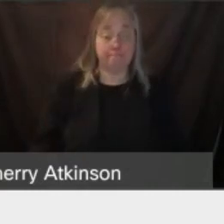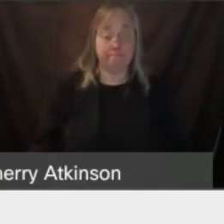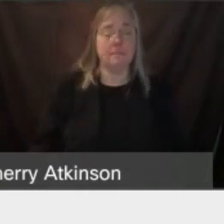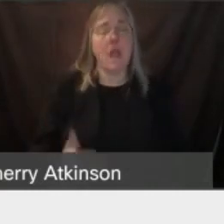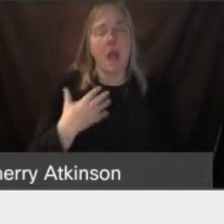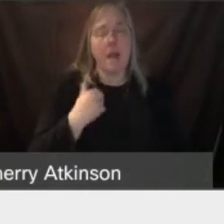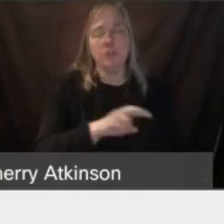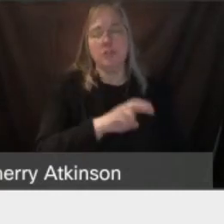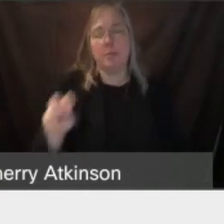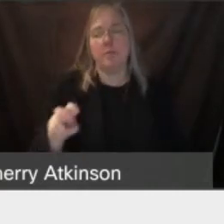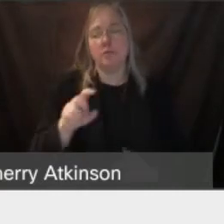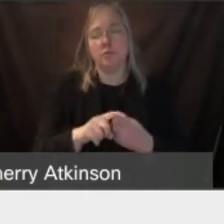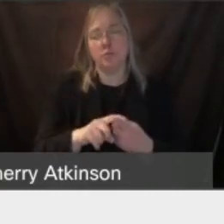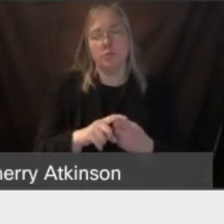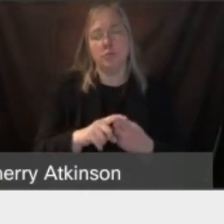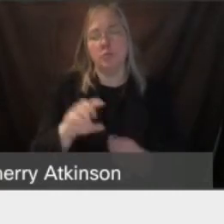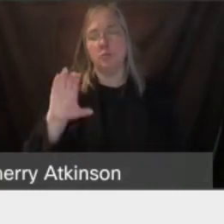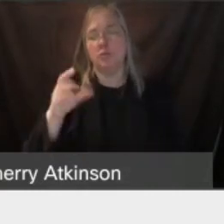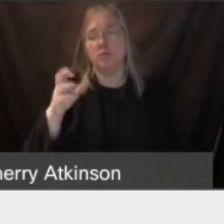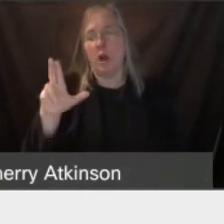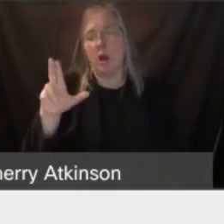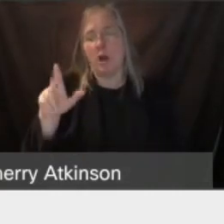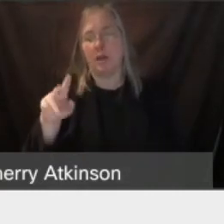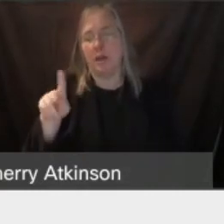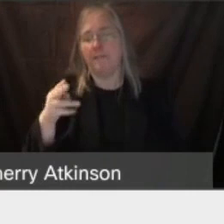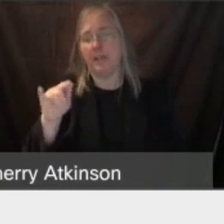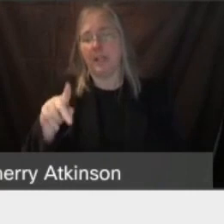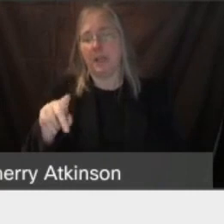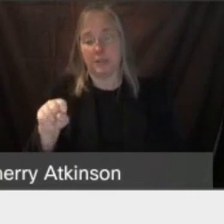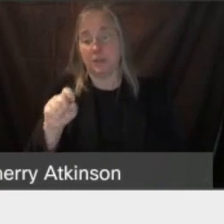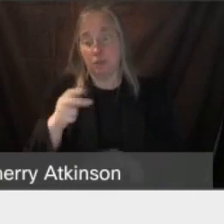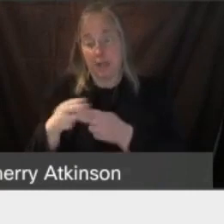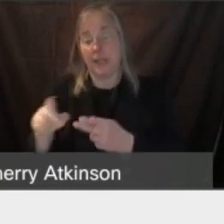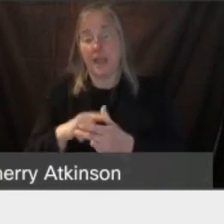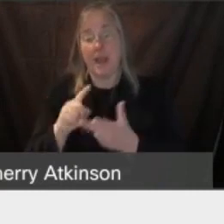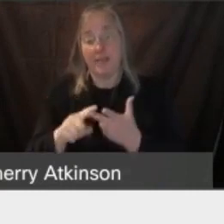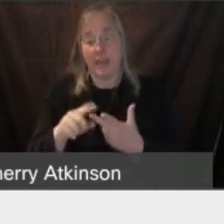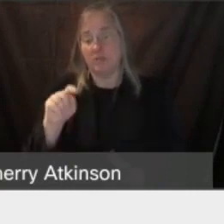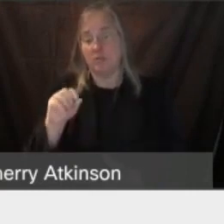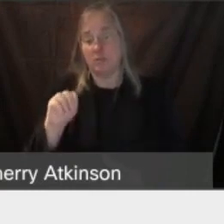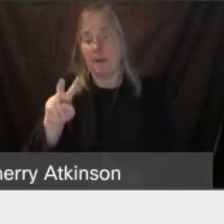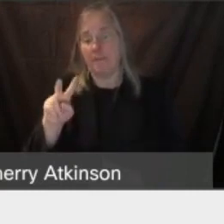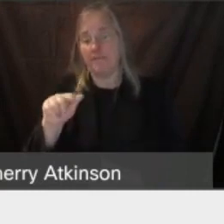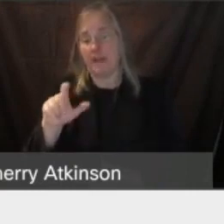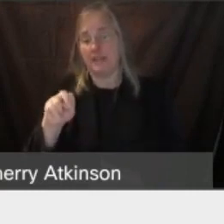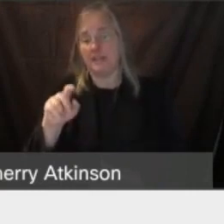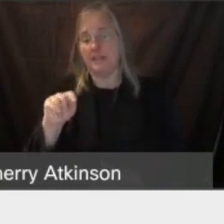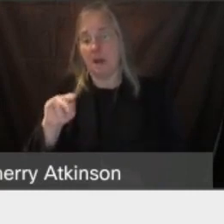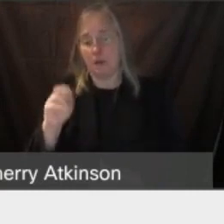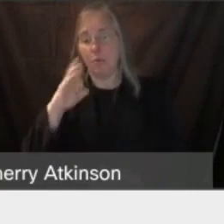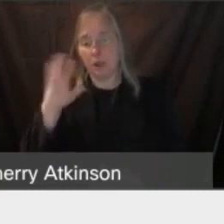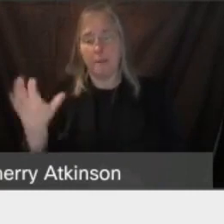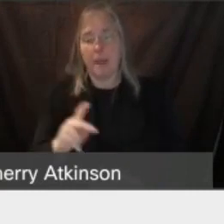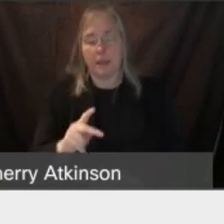over to Chuck Phillips real quick, and then Tom Ballantyne will come back. But